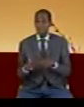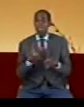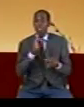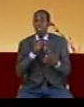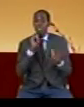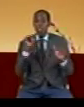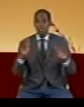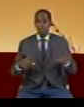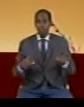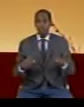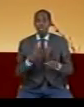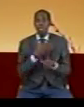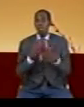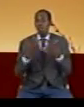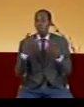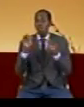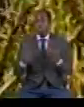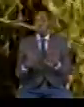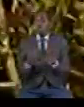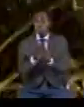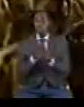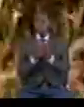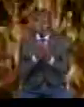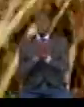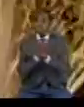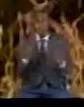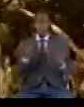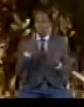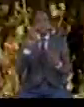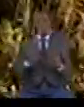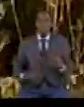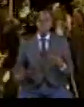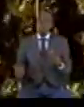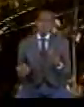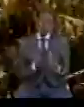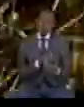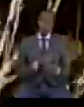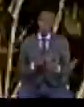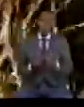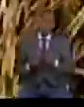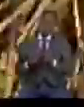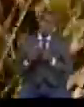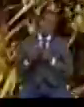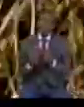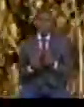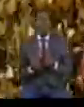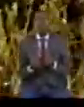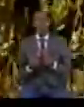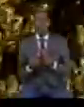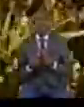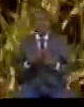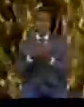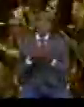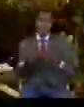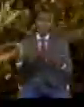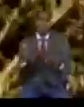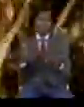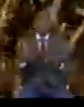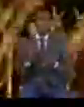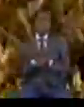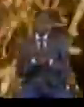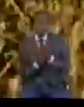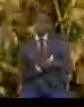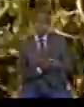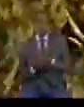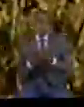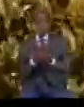salvation, you must actually flee, run, get away, turn